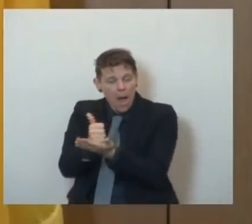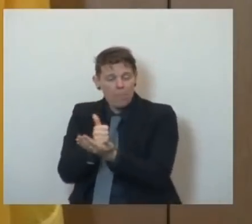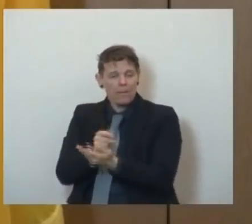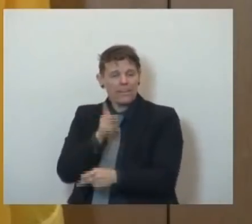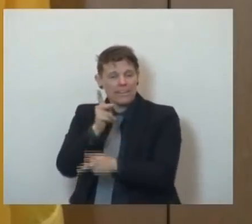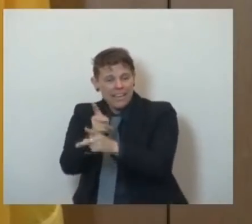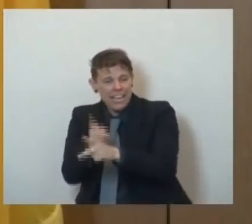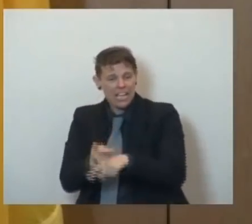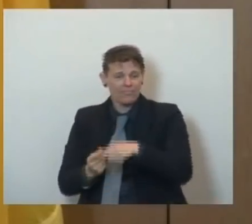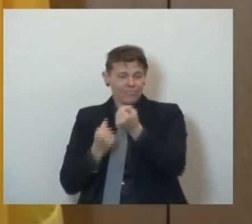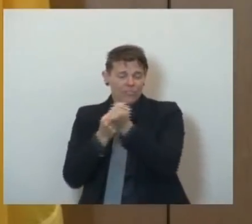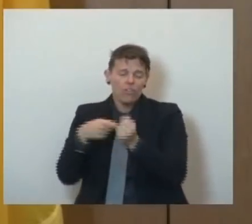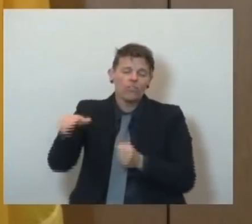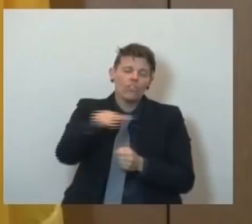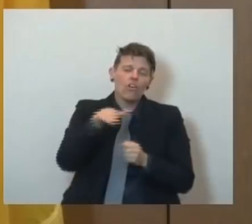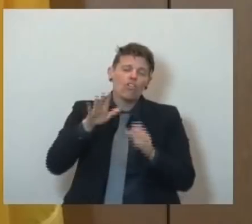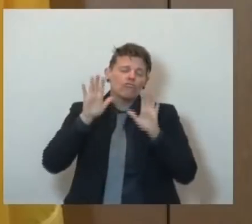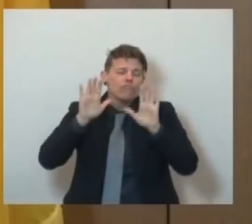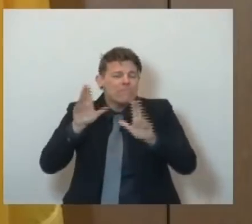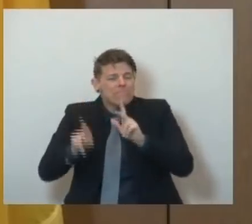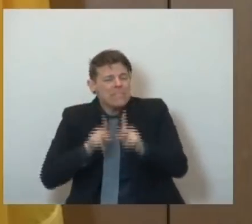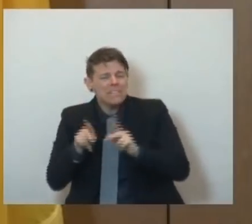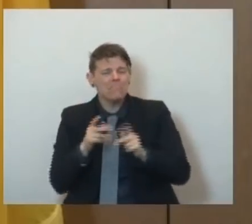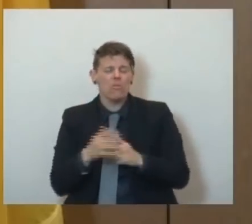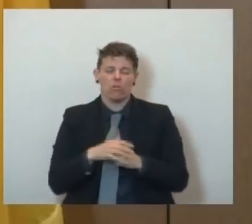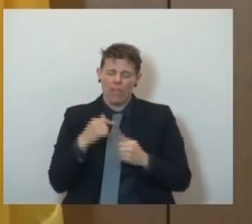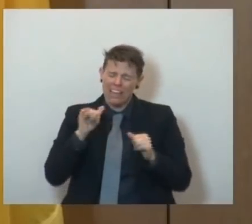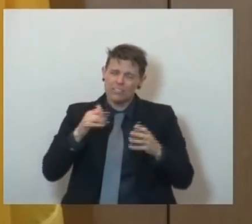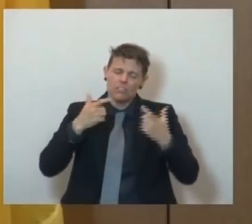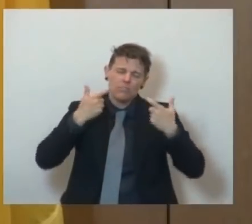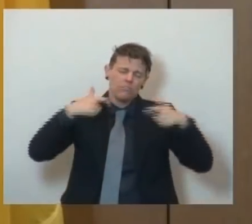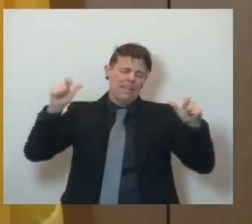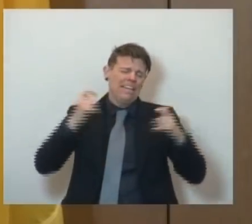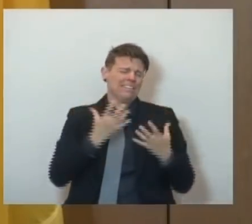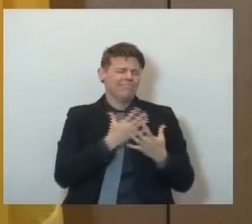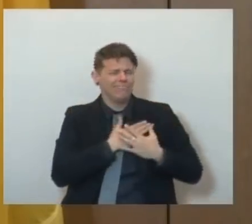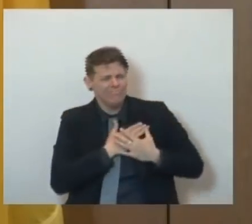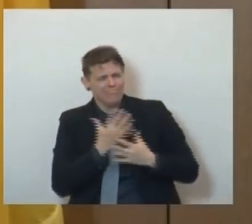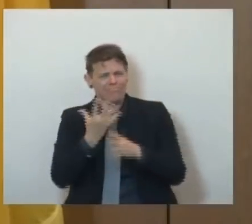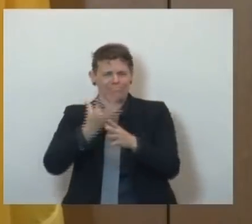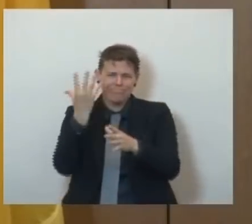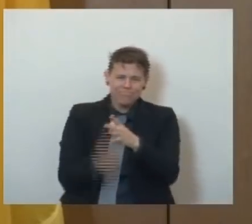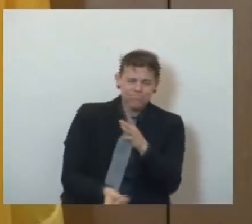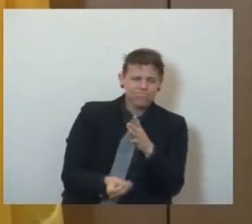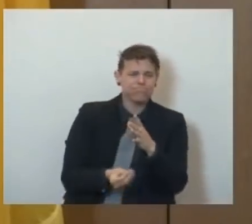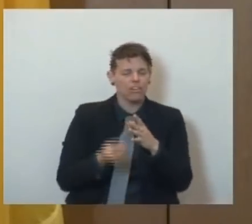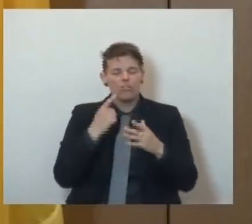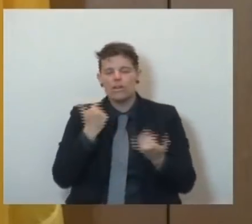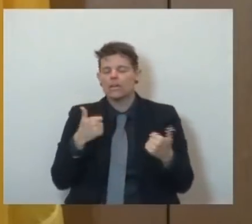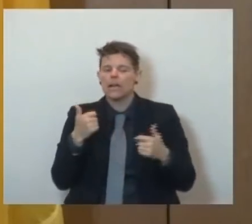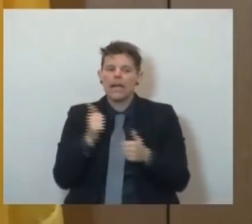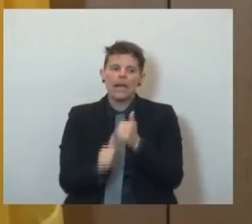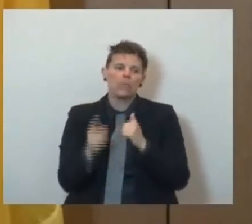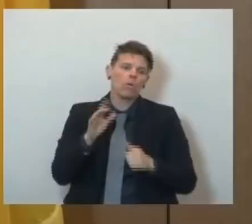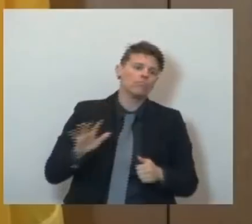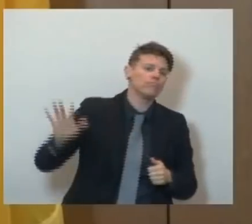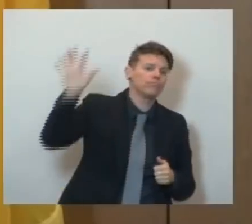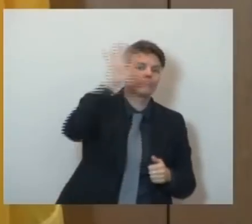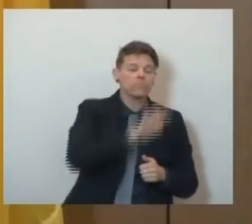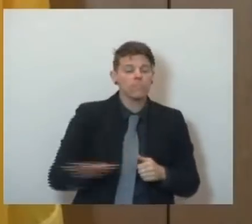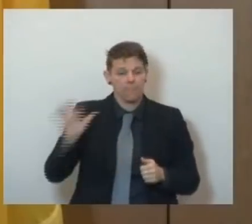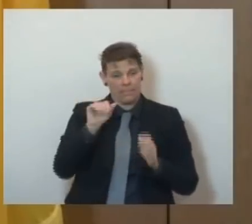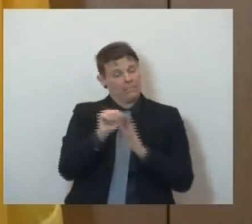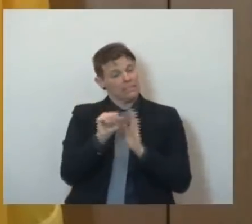incredible, tragic losses, and it is an outrage that anyone, anywhere in the country or in this state,